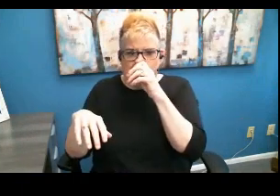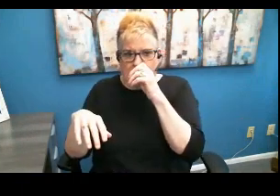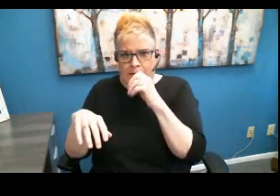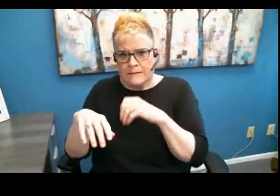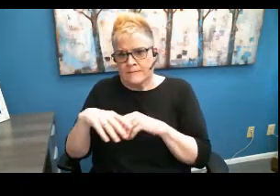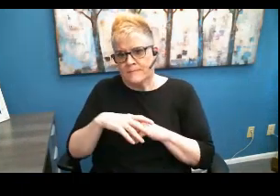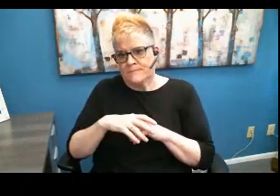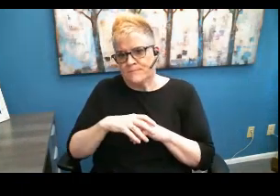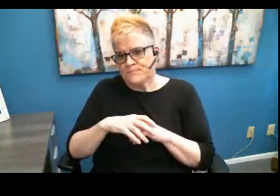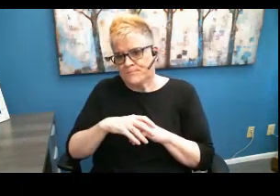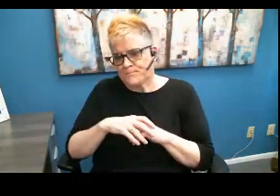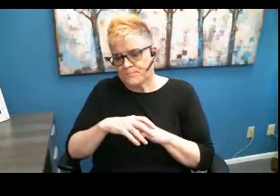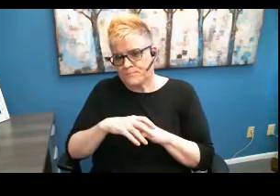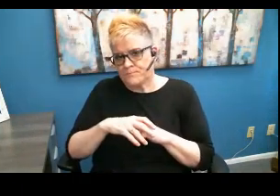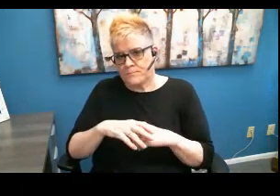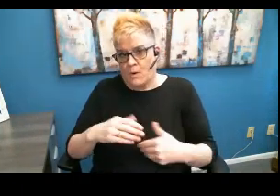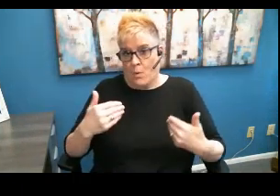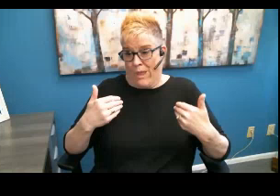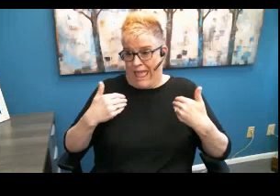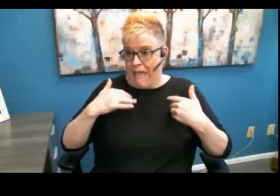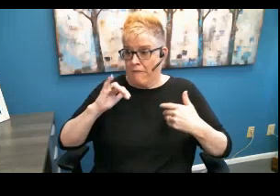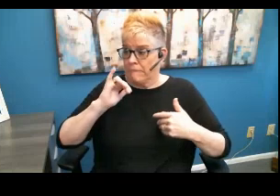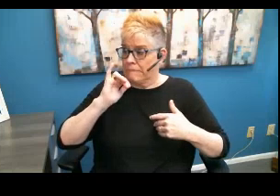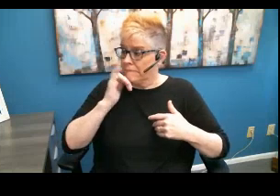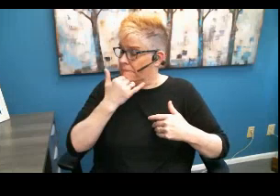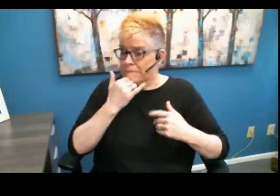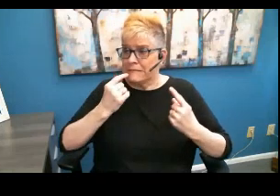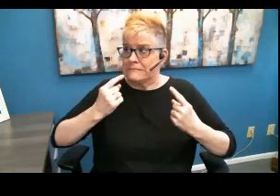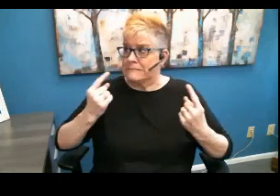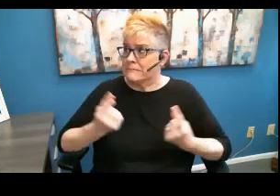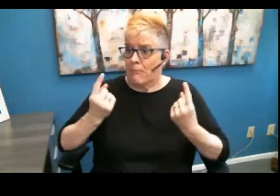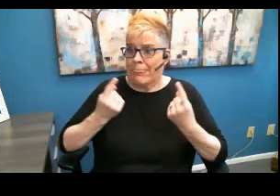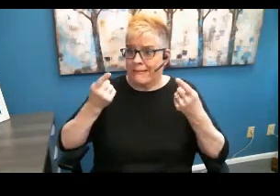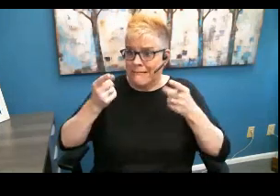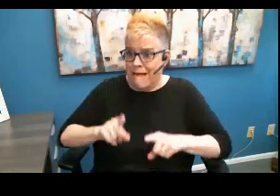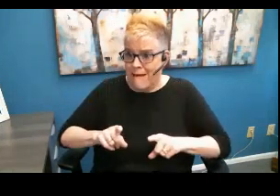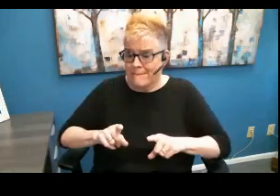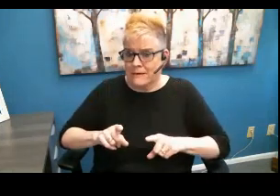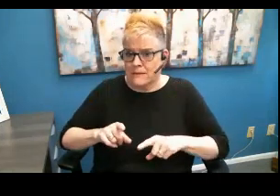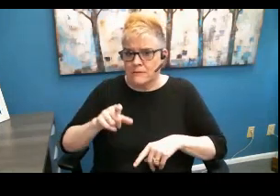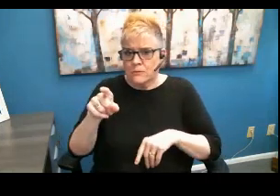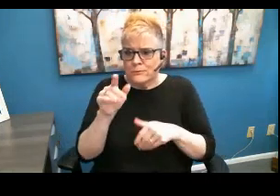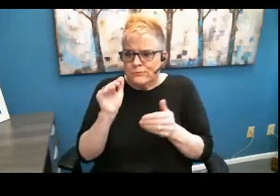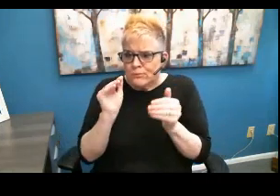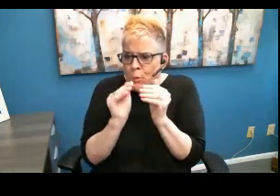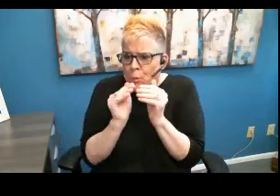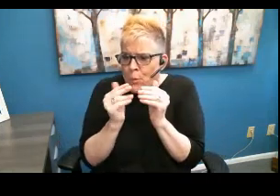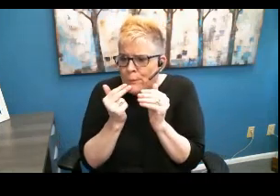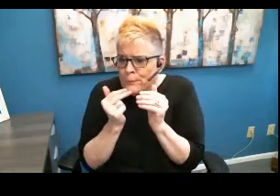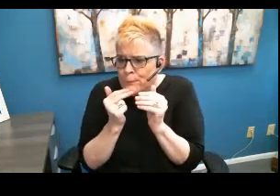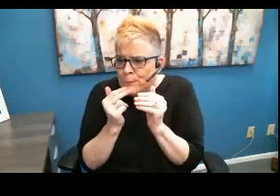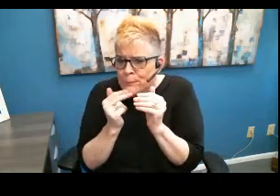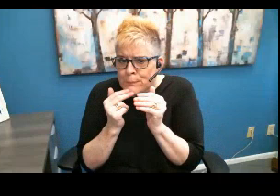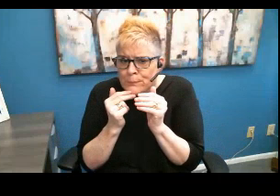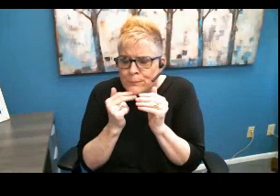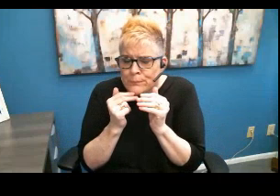when we have an incident, if there's something going on, you could be in a small area, say it's in the Lancaster area,